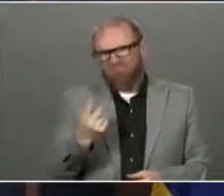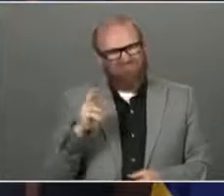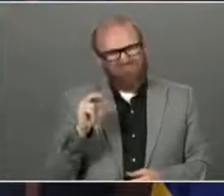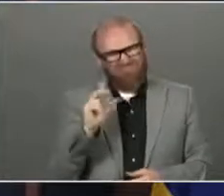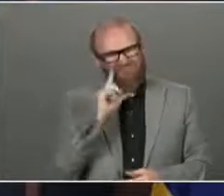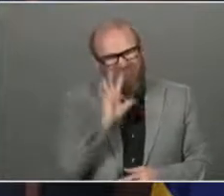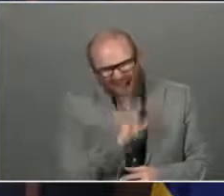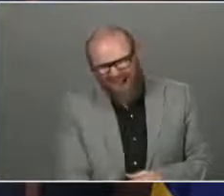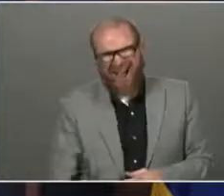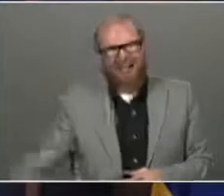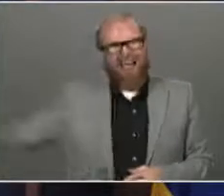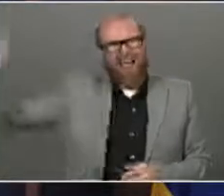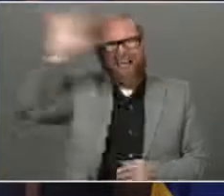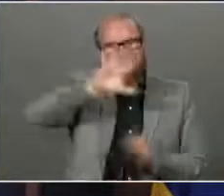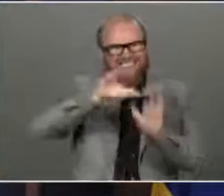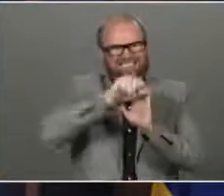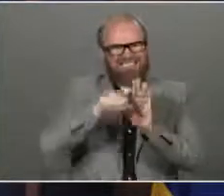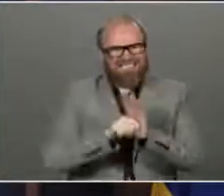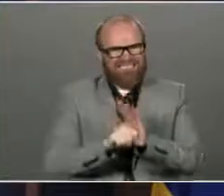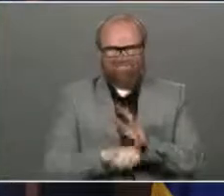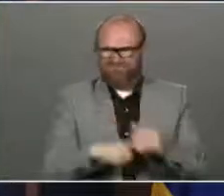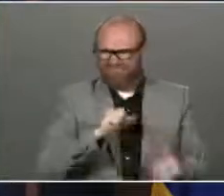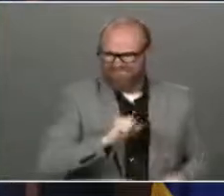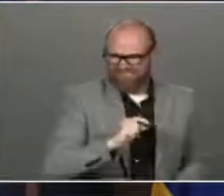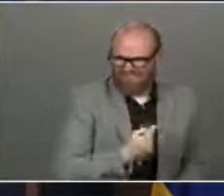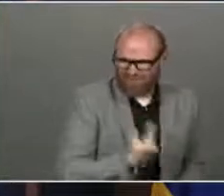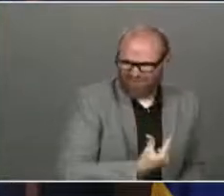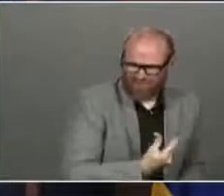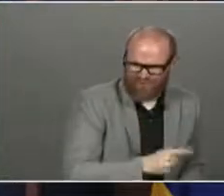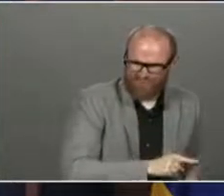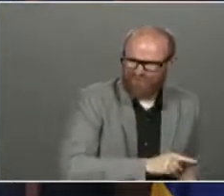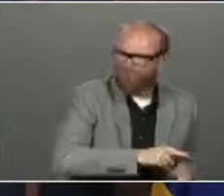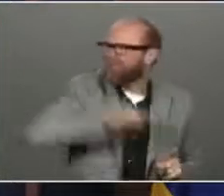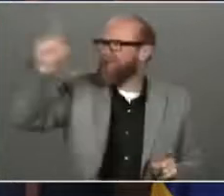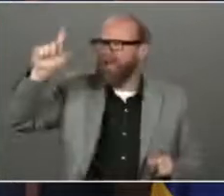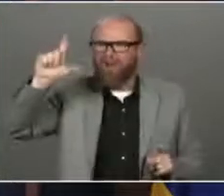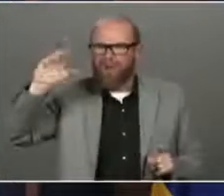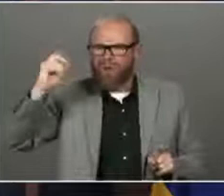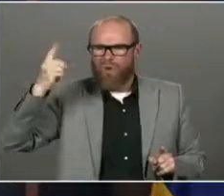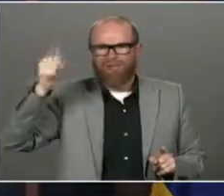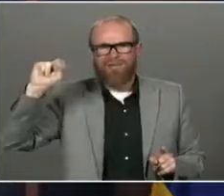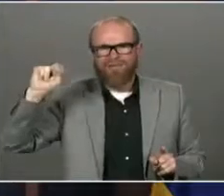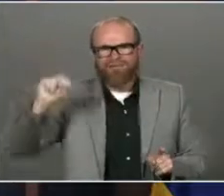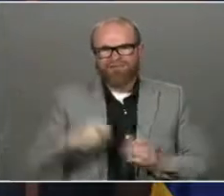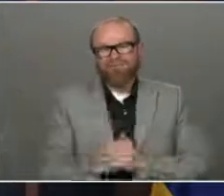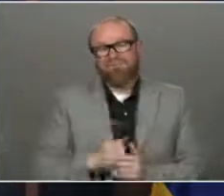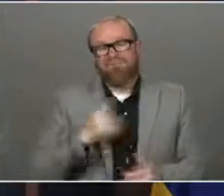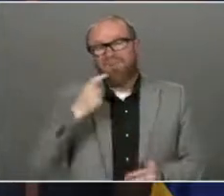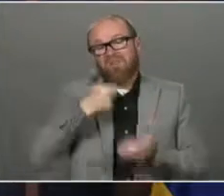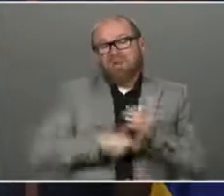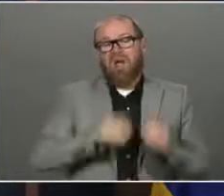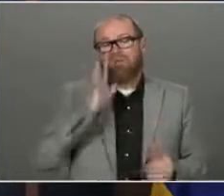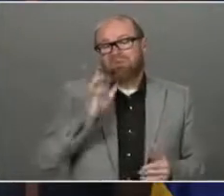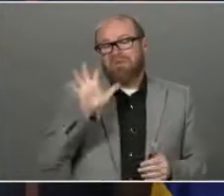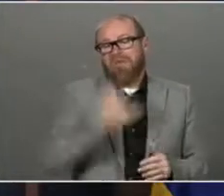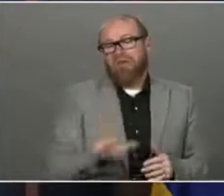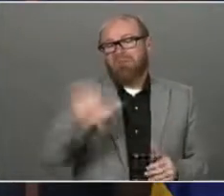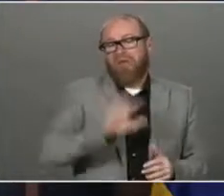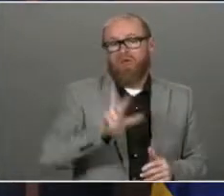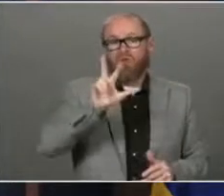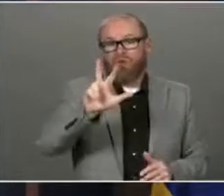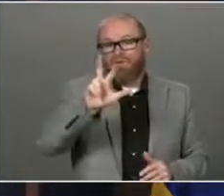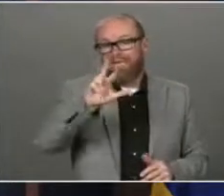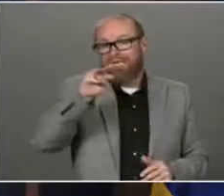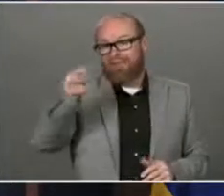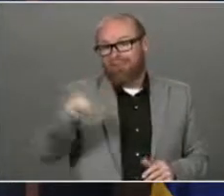County. So that's one area. I think the cost would be about $3 million a month to be able to do something